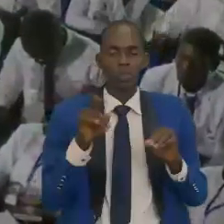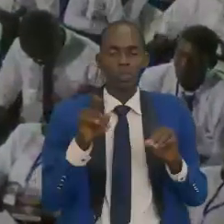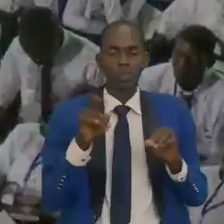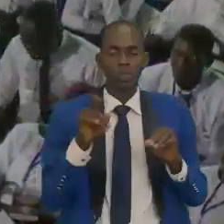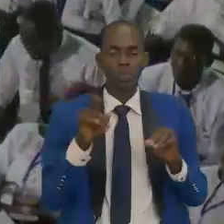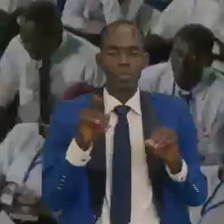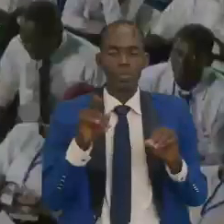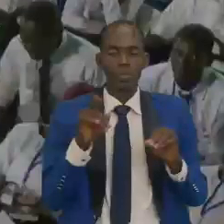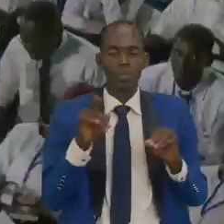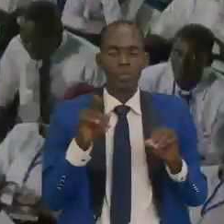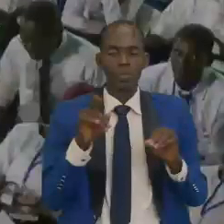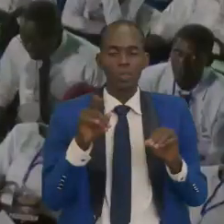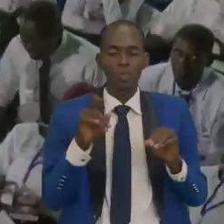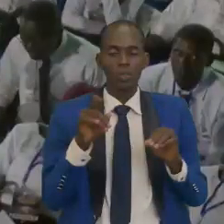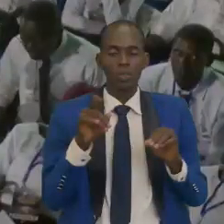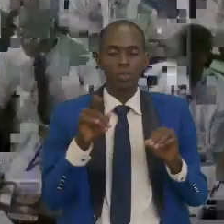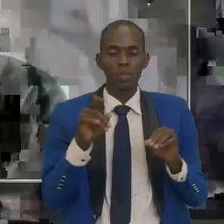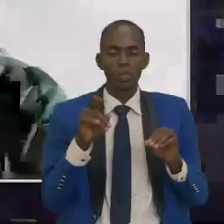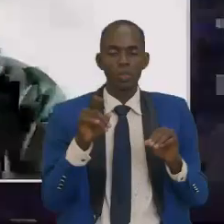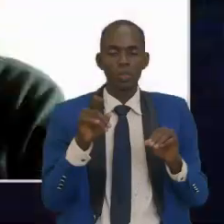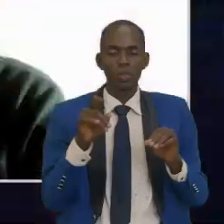He says, I will